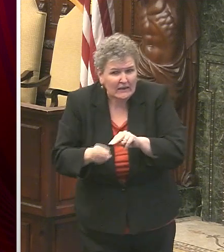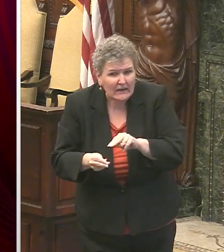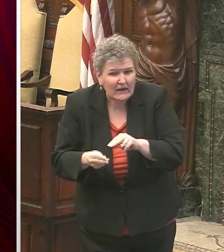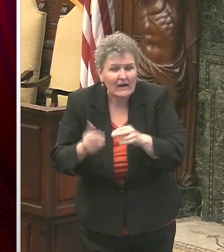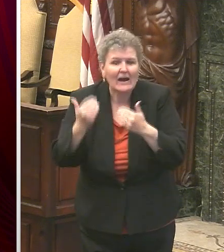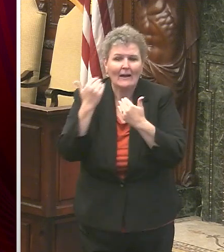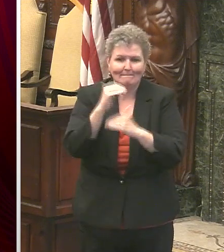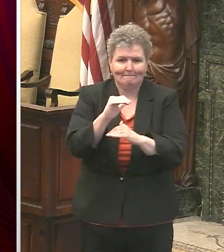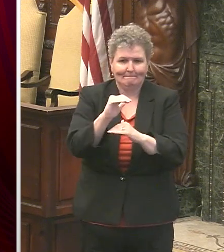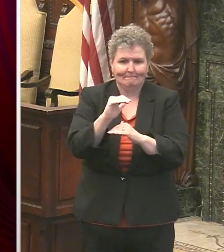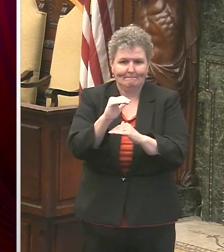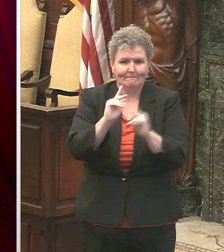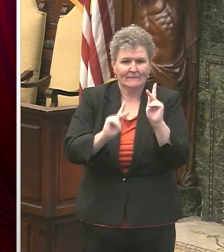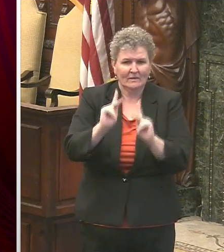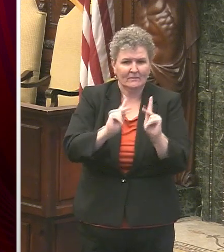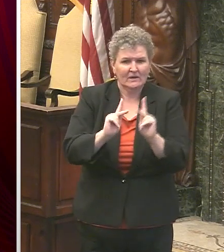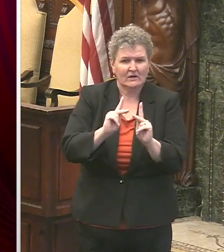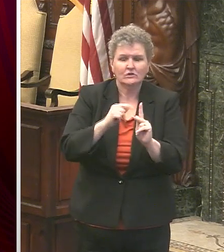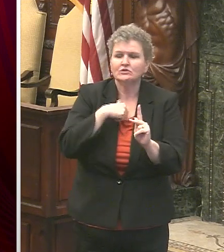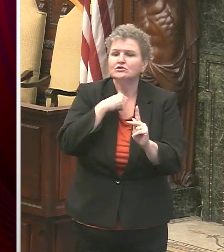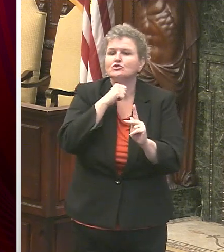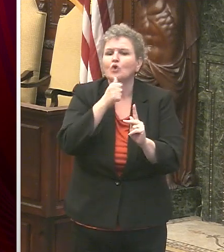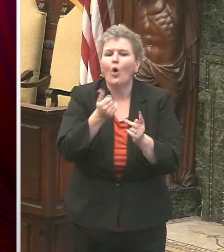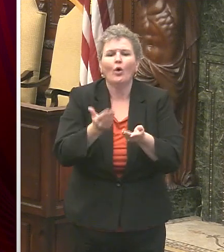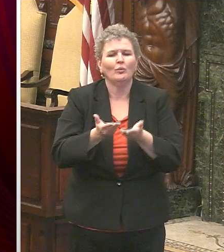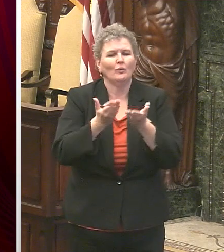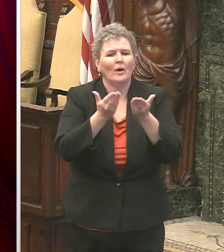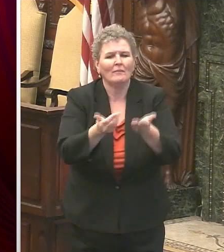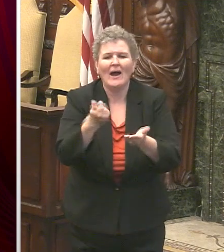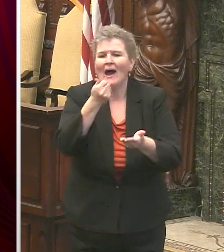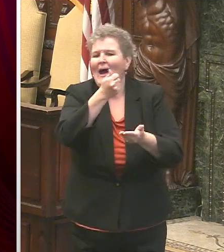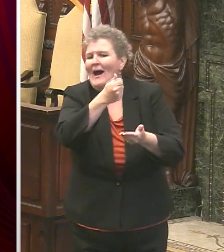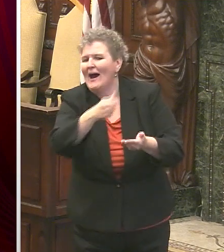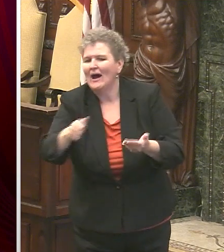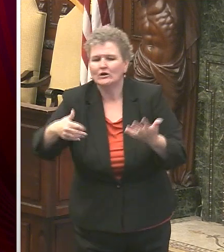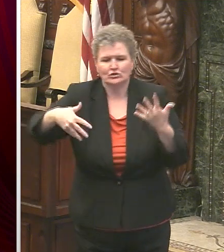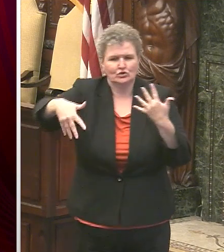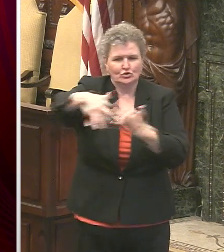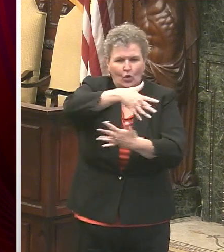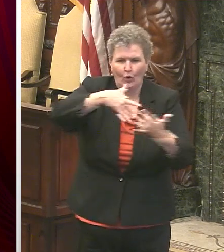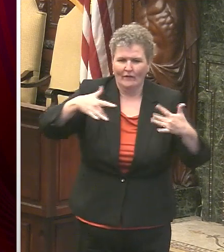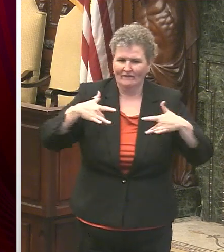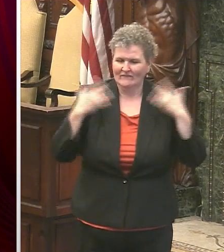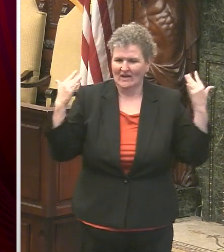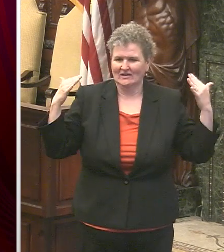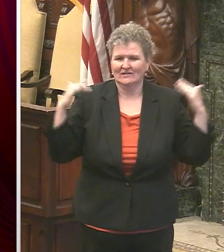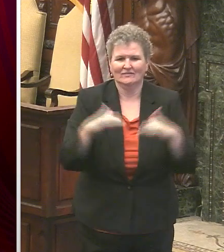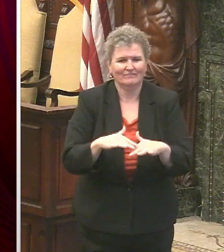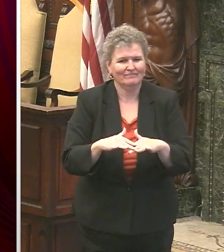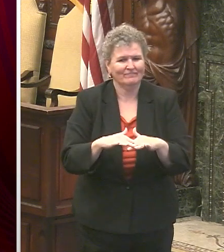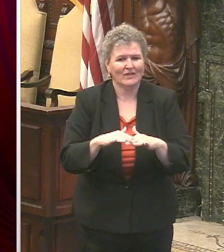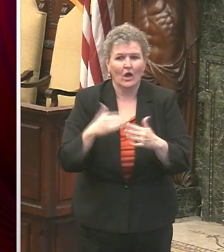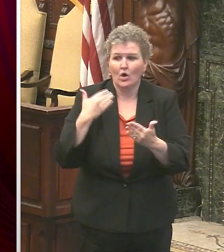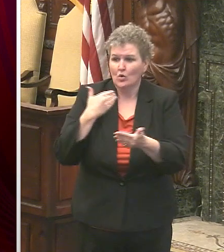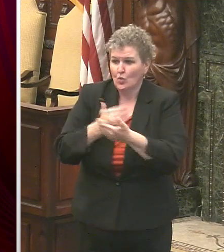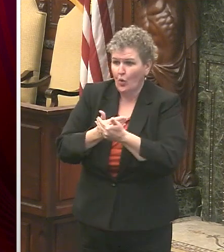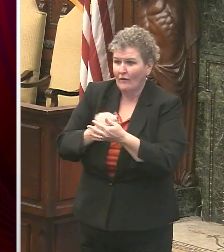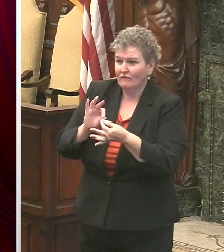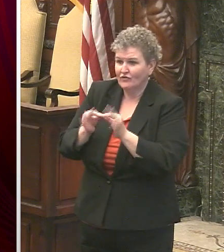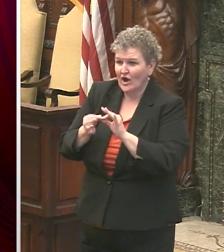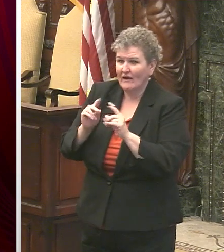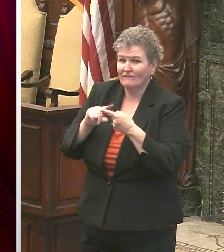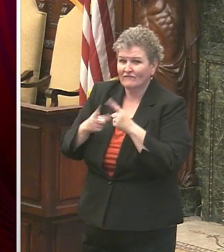those are allowed, we're not recommending these social gatherings of any size. When people get together with their close friends and relatives, that's when spread